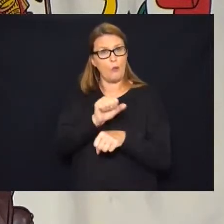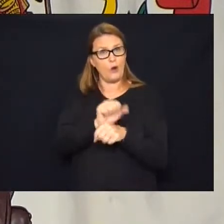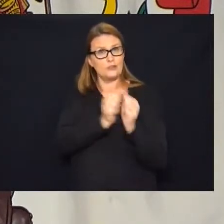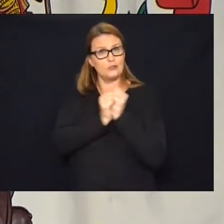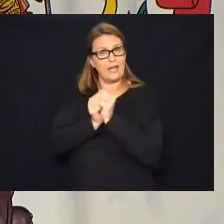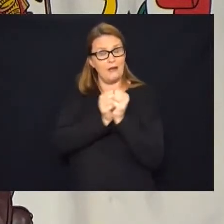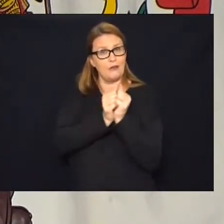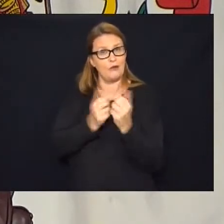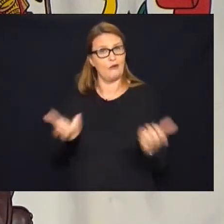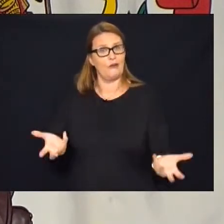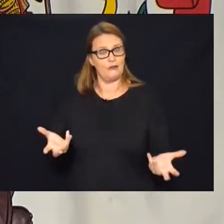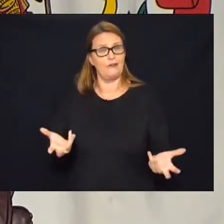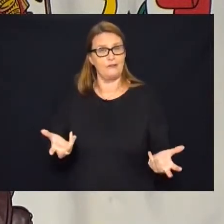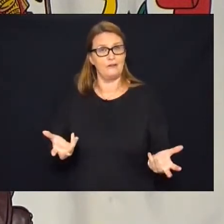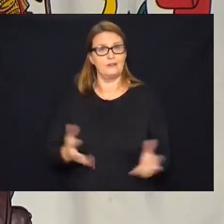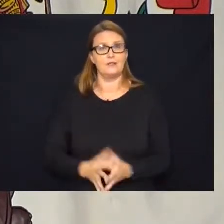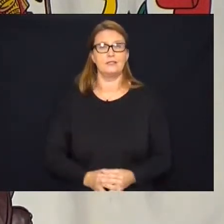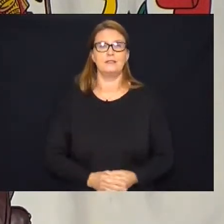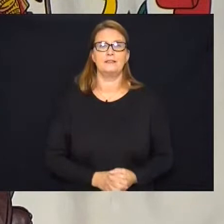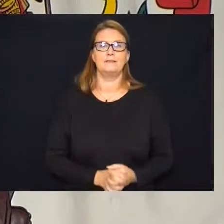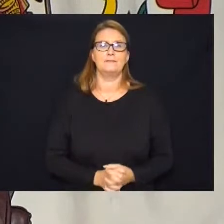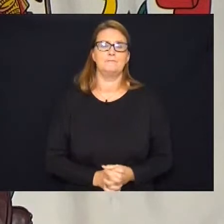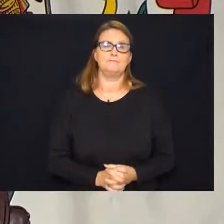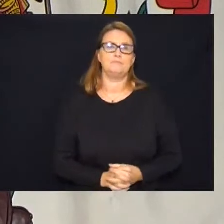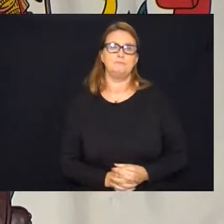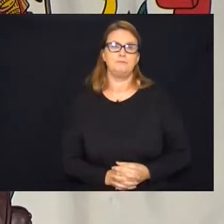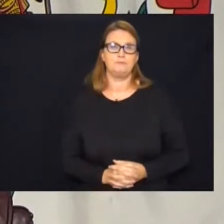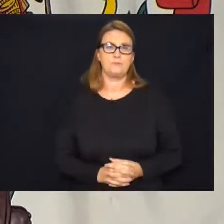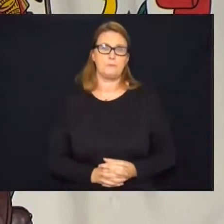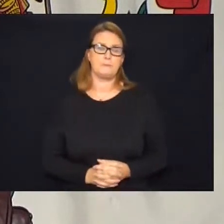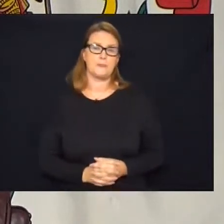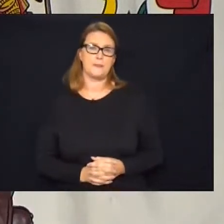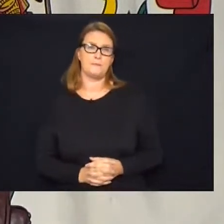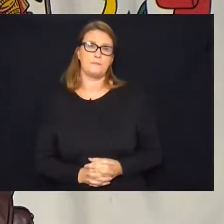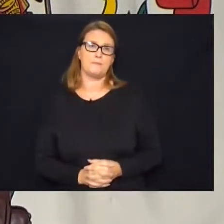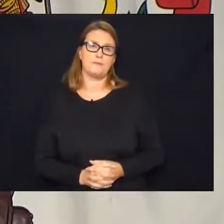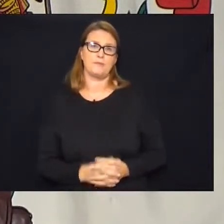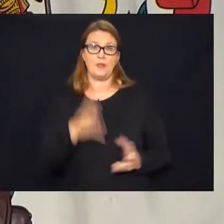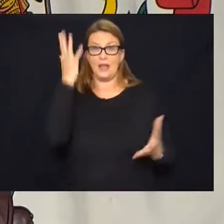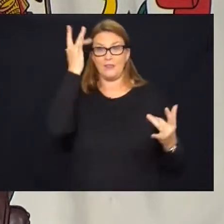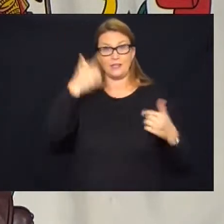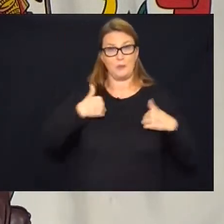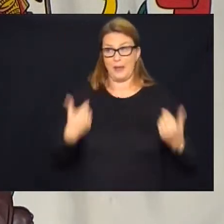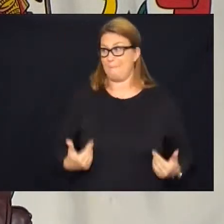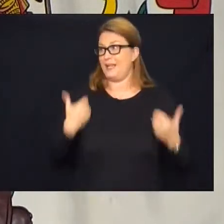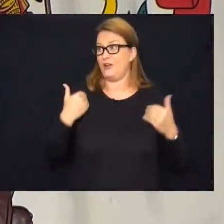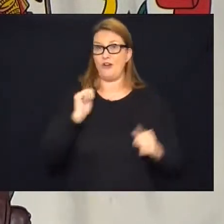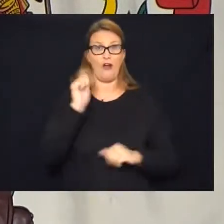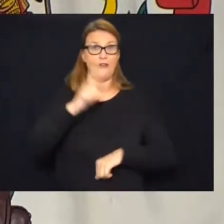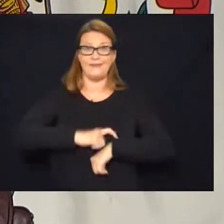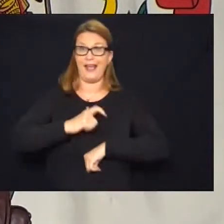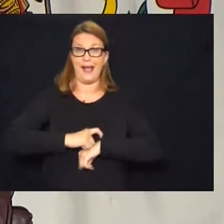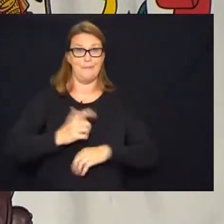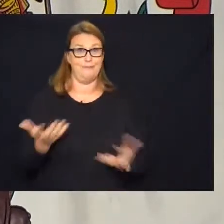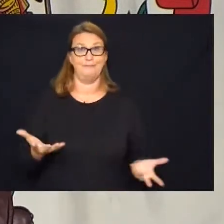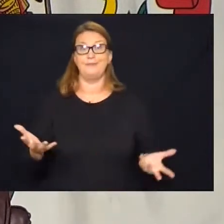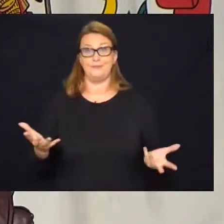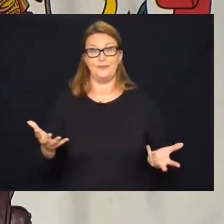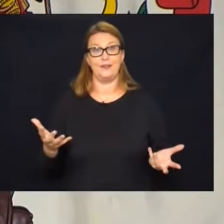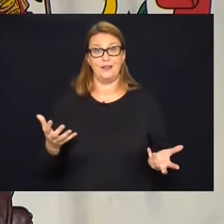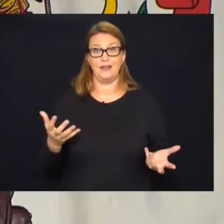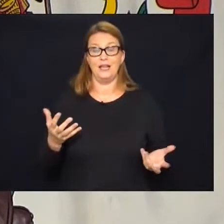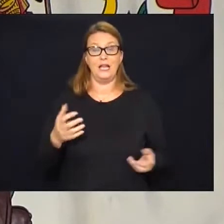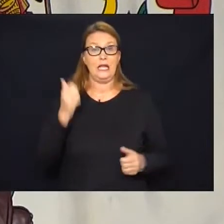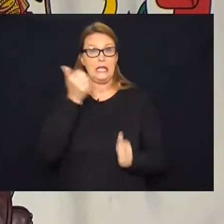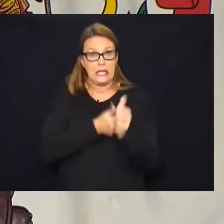that rope with us and pull it together. So you know, that's why I'm here all the time. That's why I'm here at every